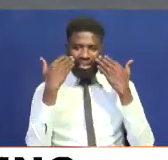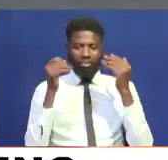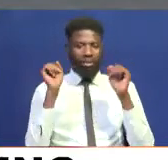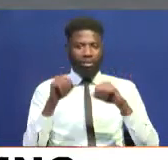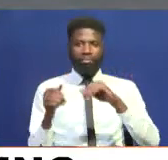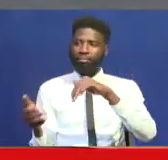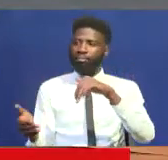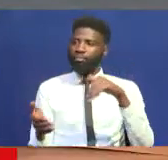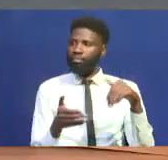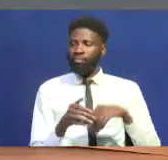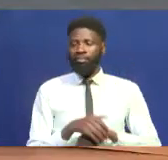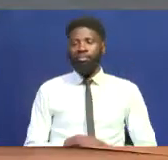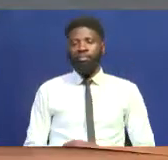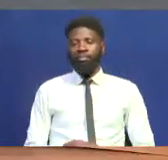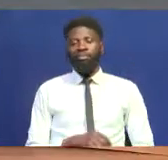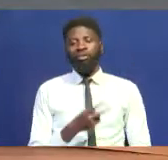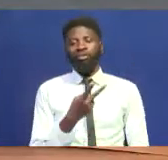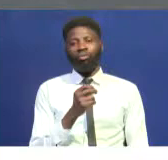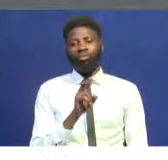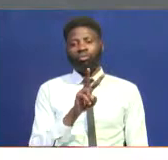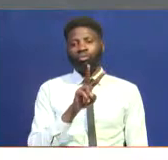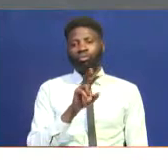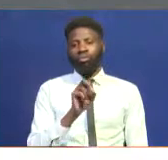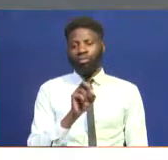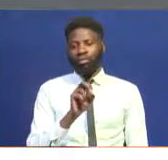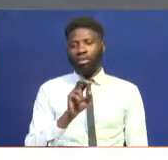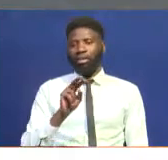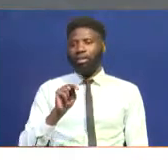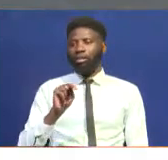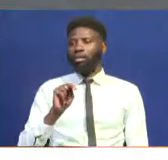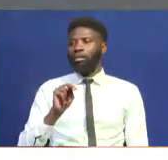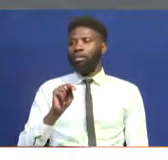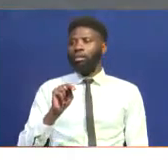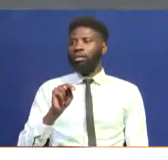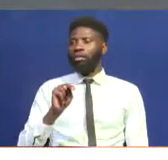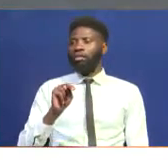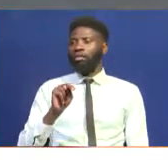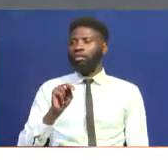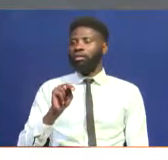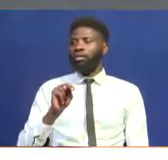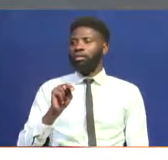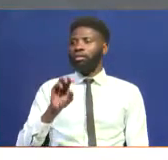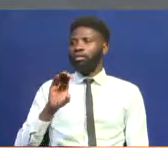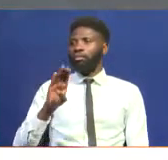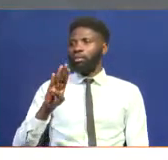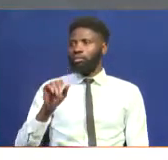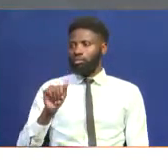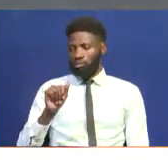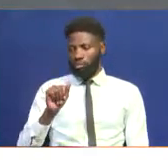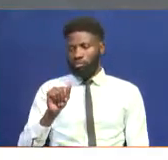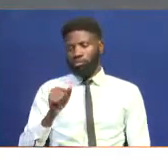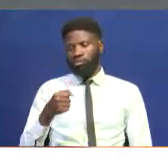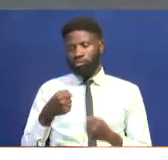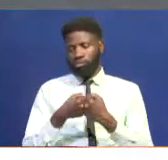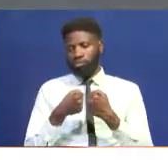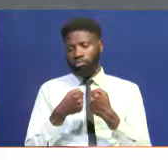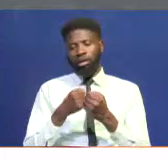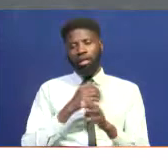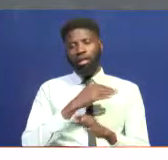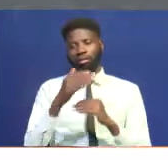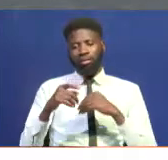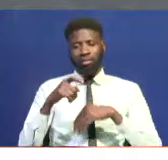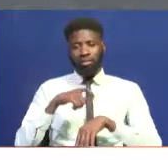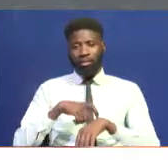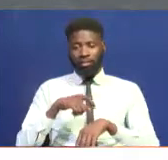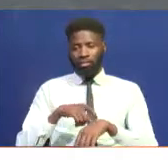And moving on is that the 2020 NCBA Kenya Junior Match Play Championship came to a resounding end on the 32nd hole when 15-year-old Tsevi Soni